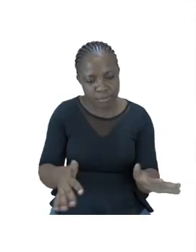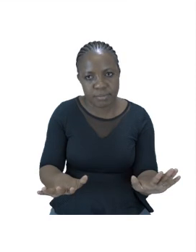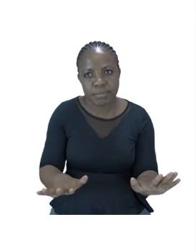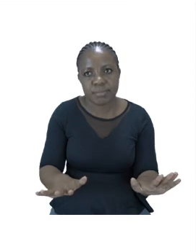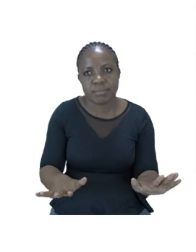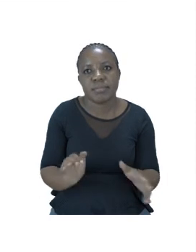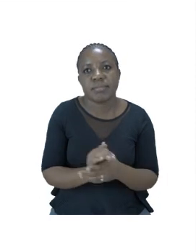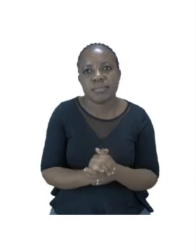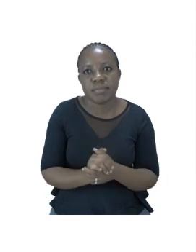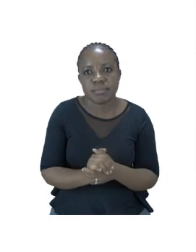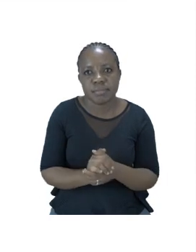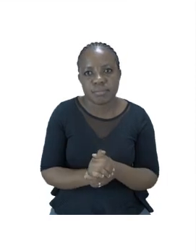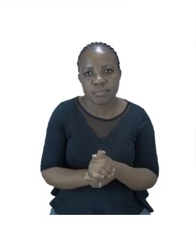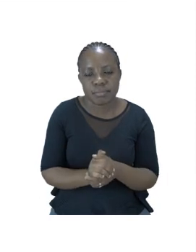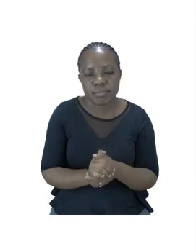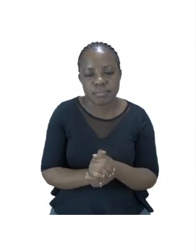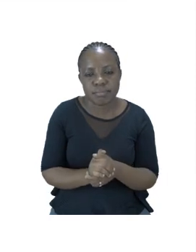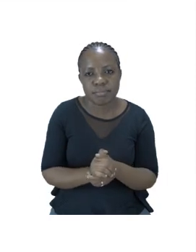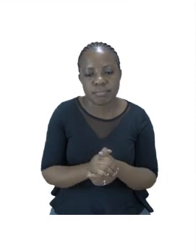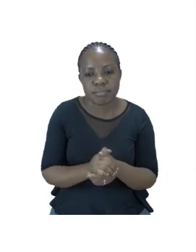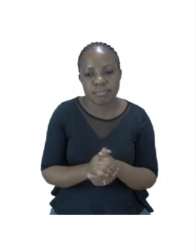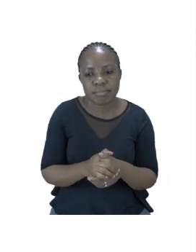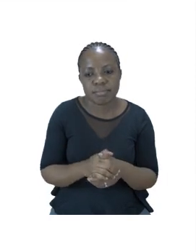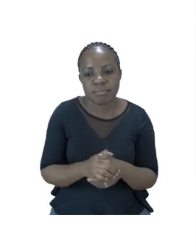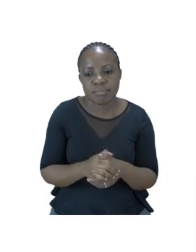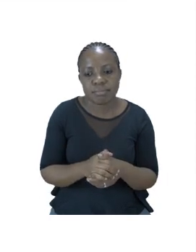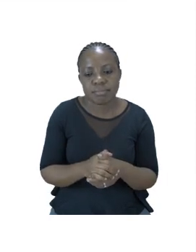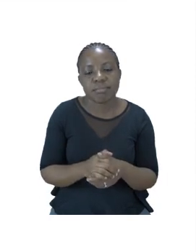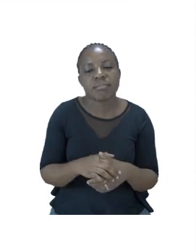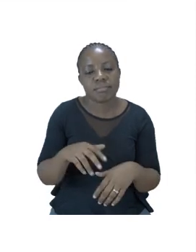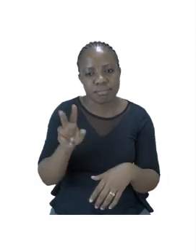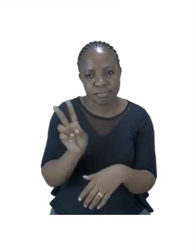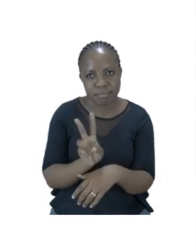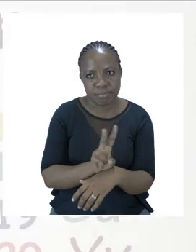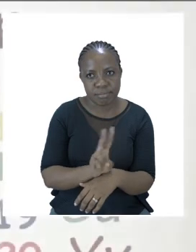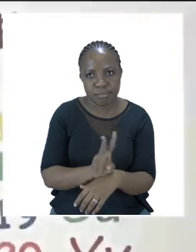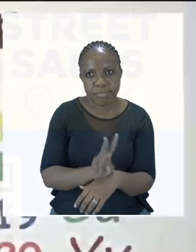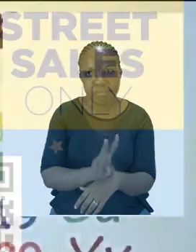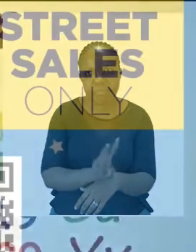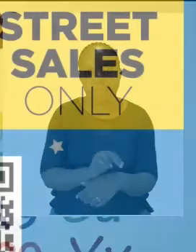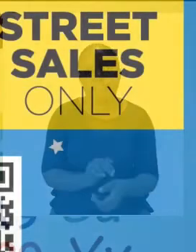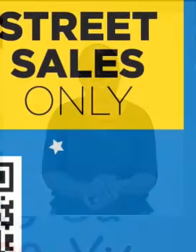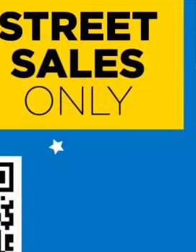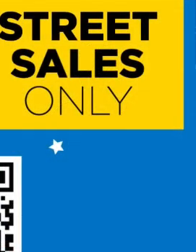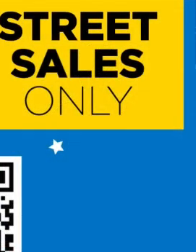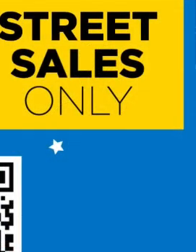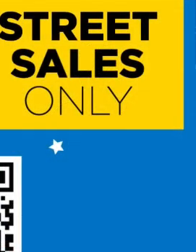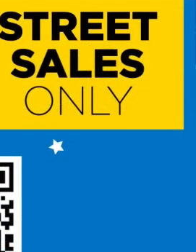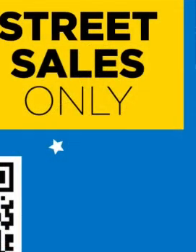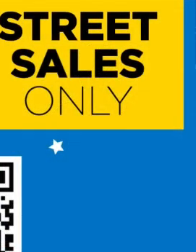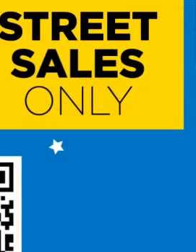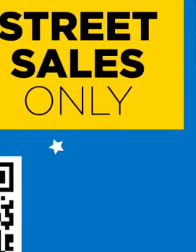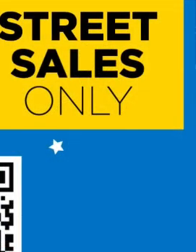I will see you just now after our short advert break. Follow us on MyZone